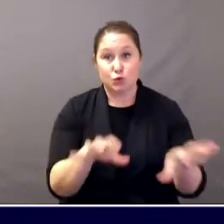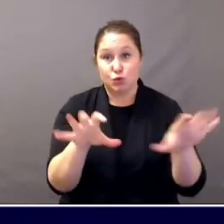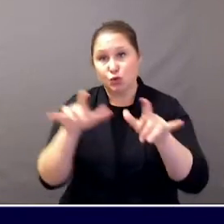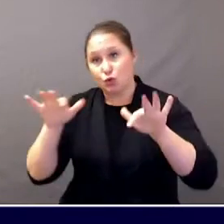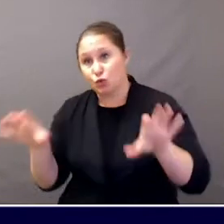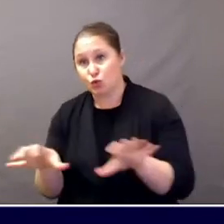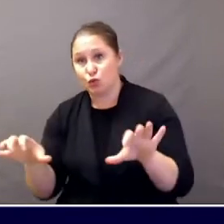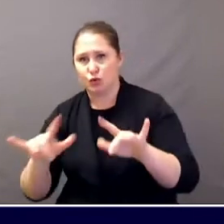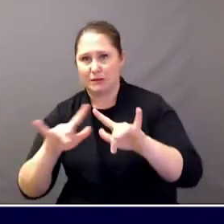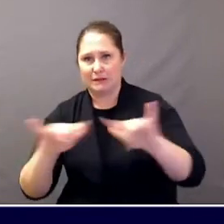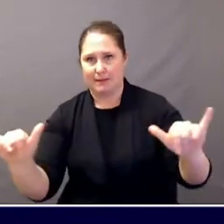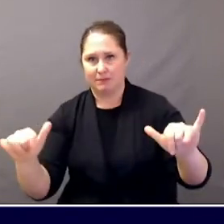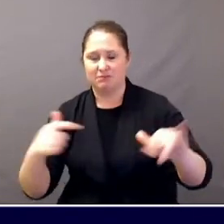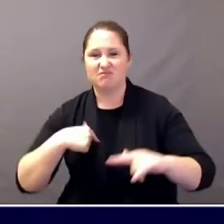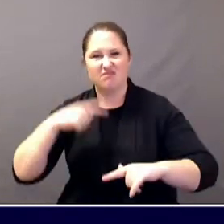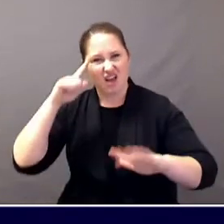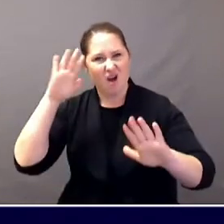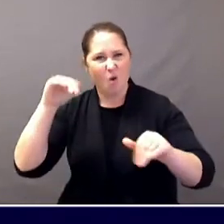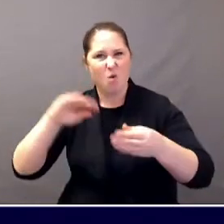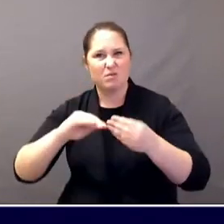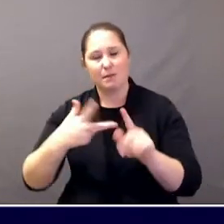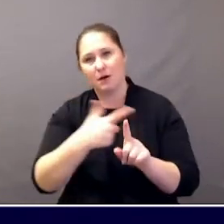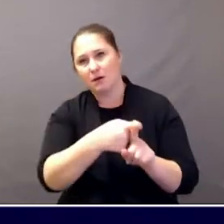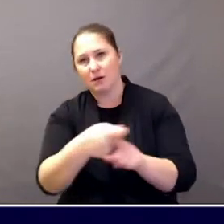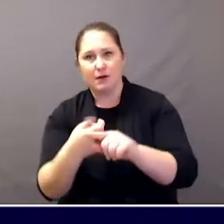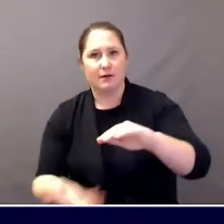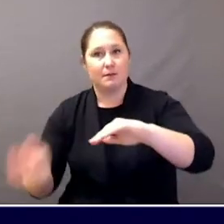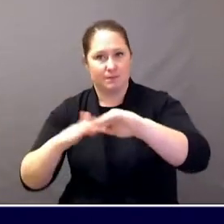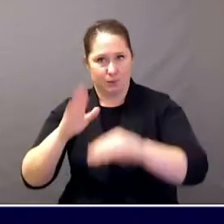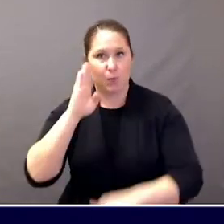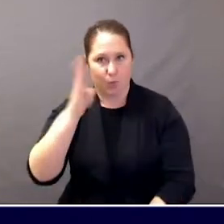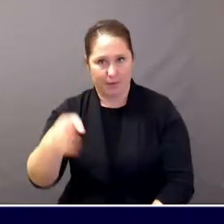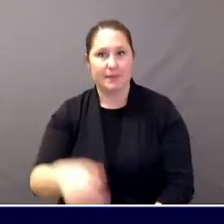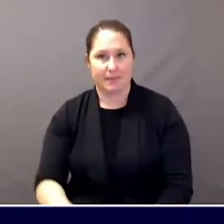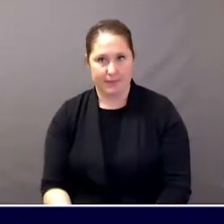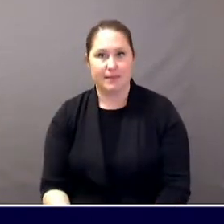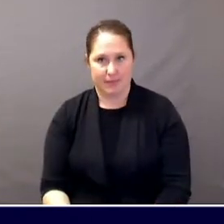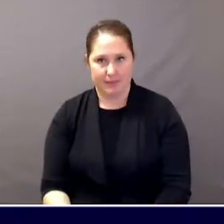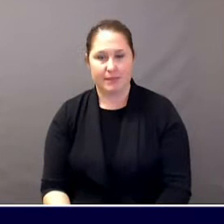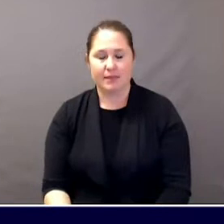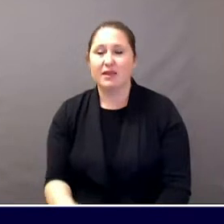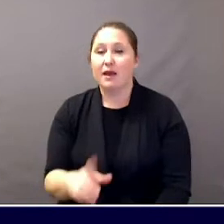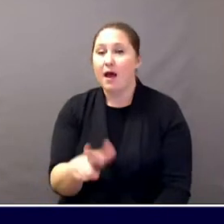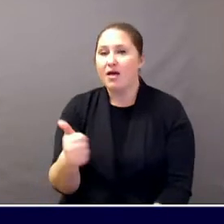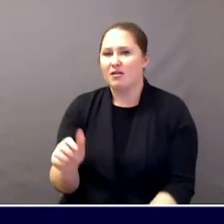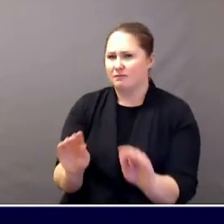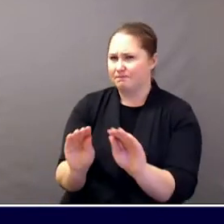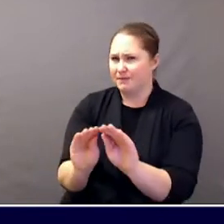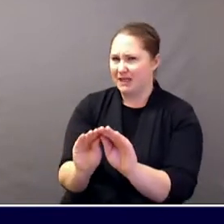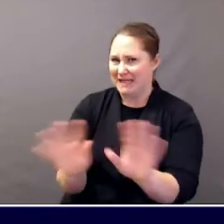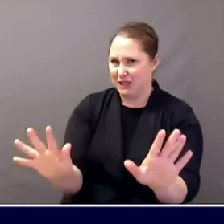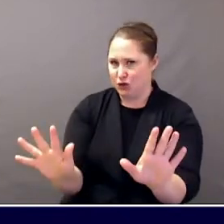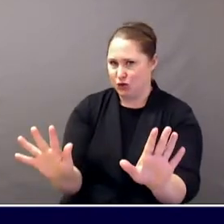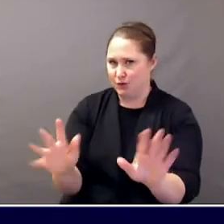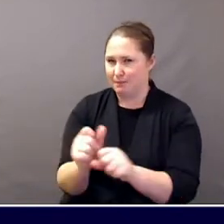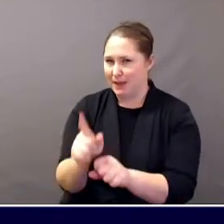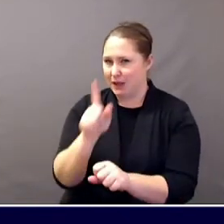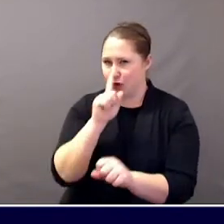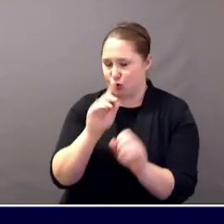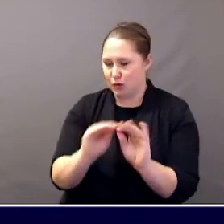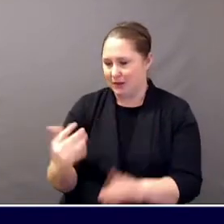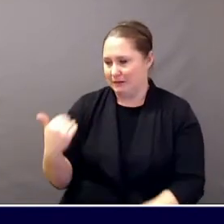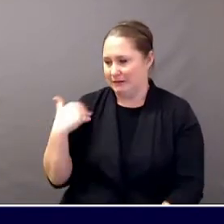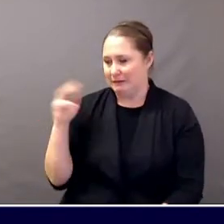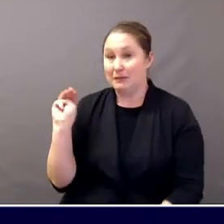numbers will continue to go up. The other point I wanted to make, this is just a clarification for everyone on top of something I said on Monday, which